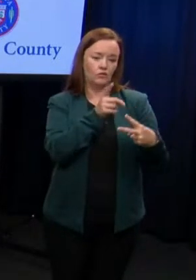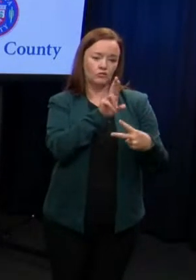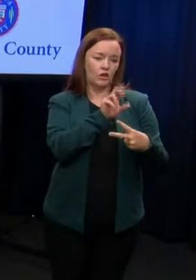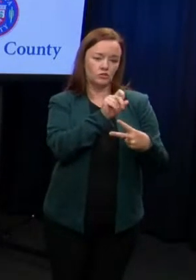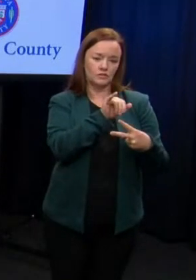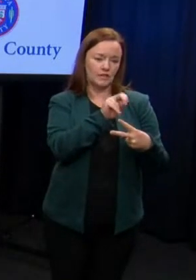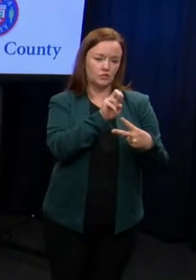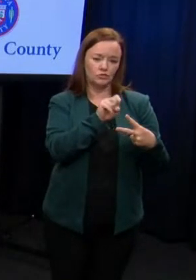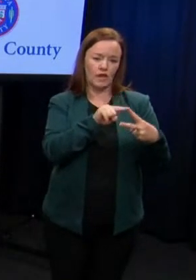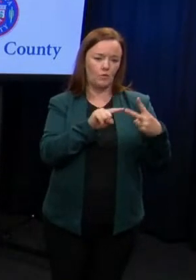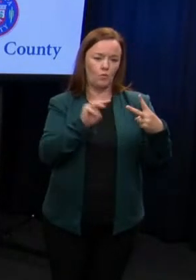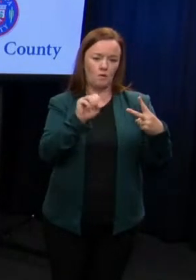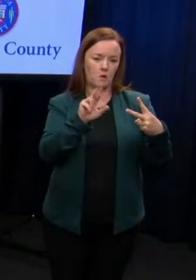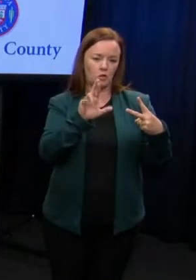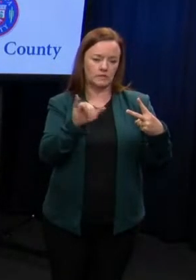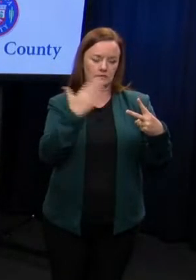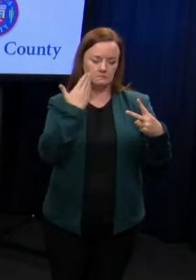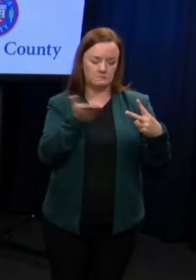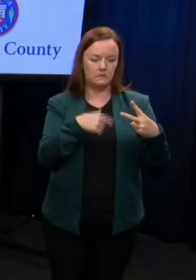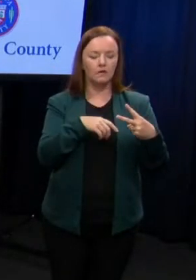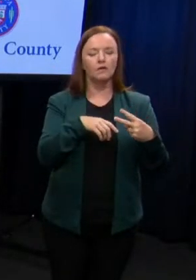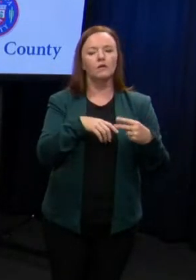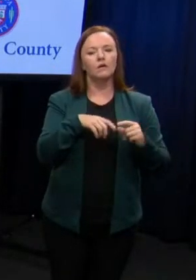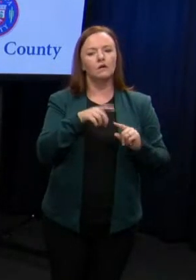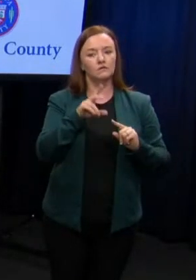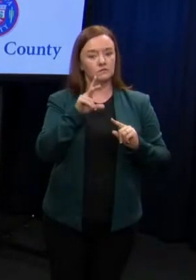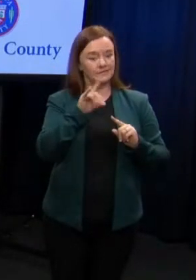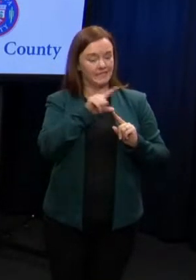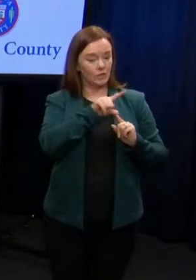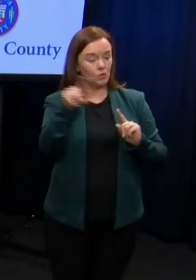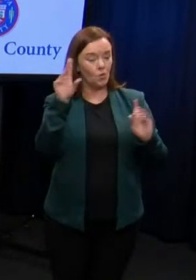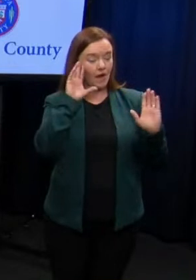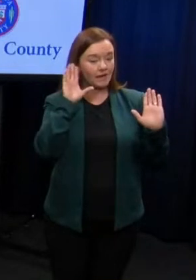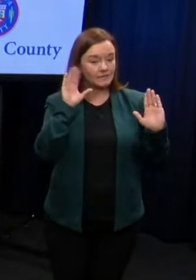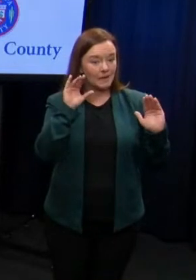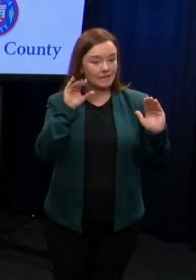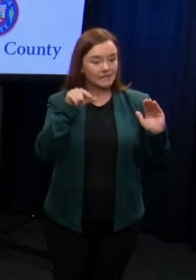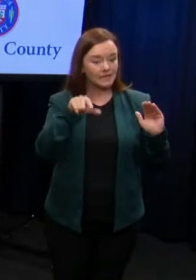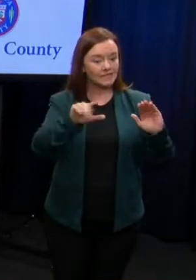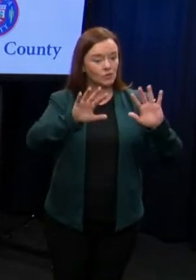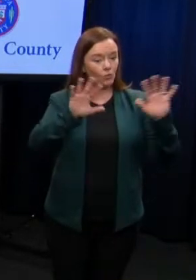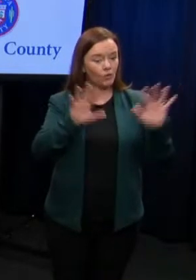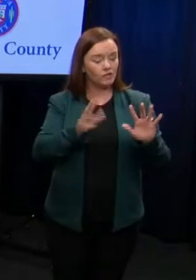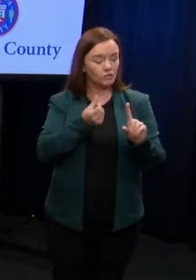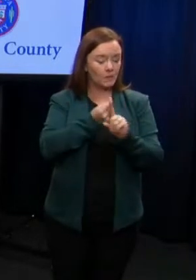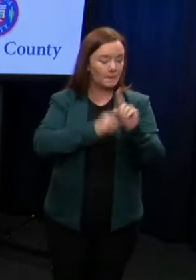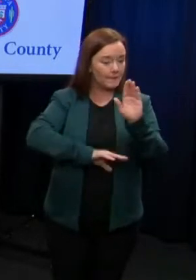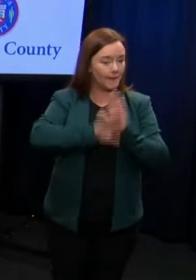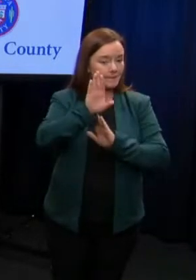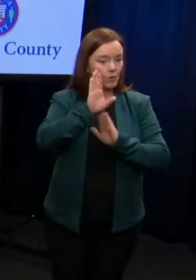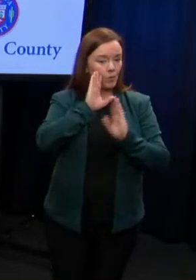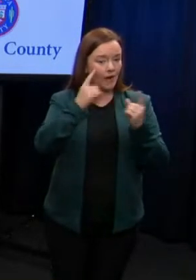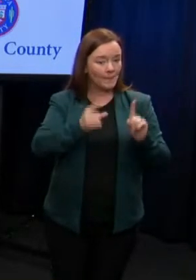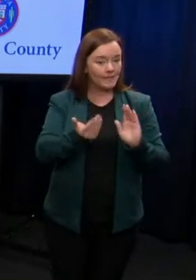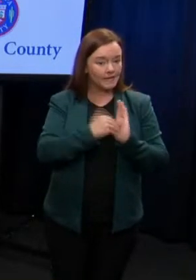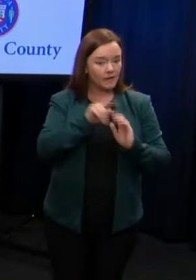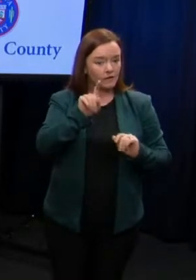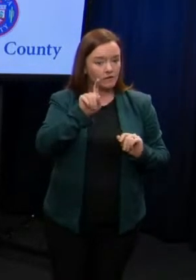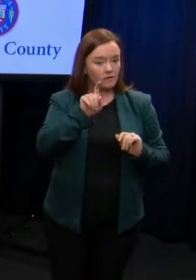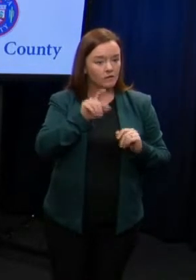Sunshine. Did you all expect to be here again in this winter surge again? And I